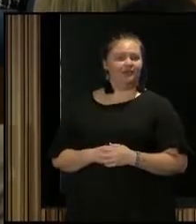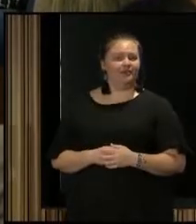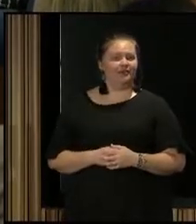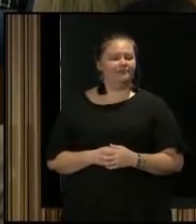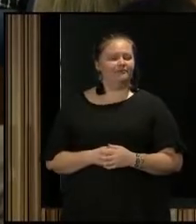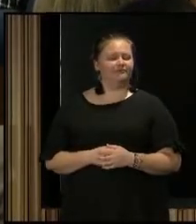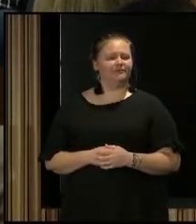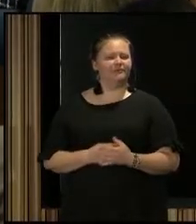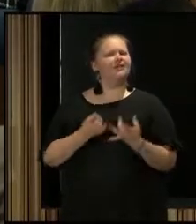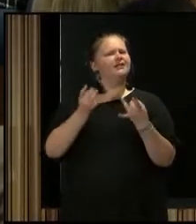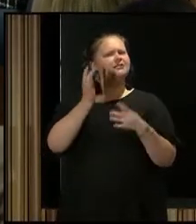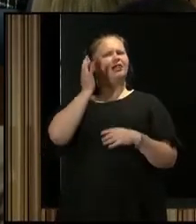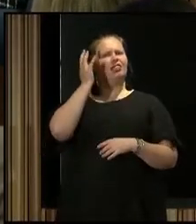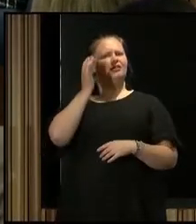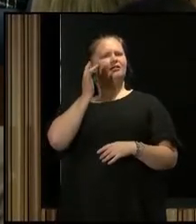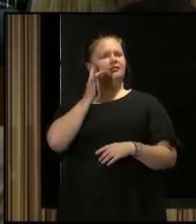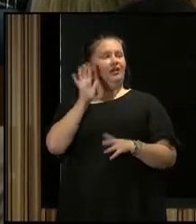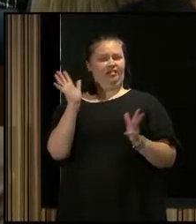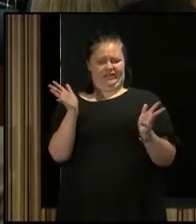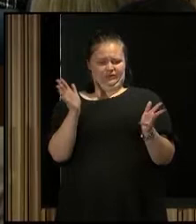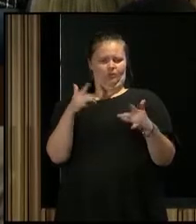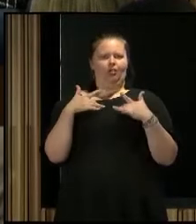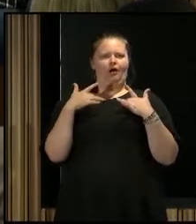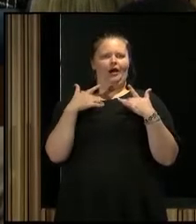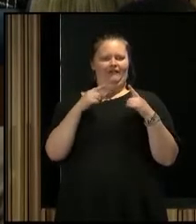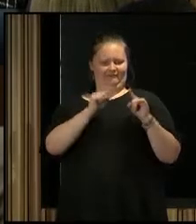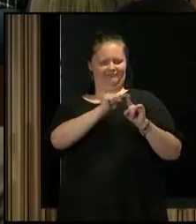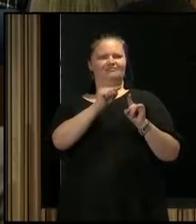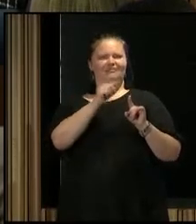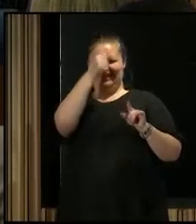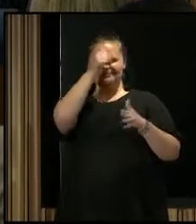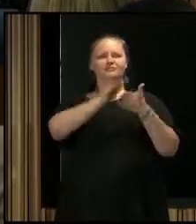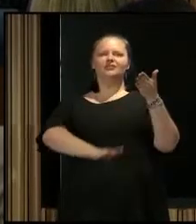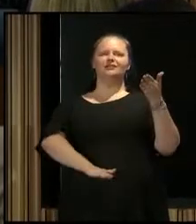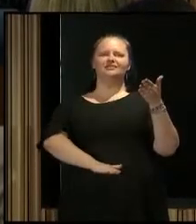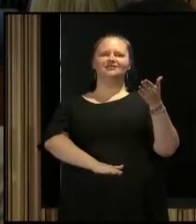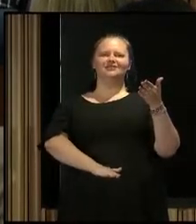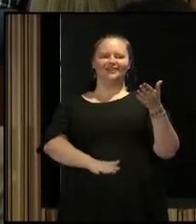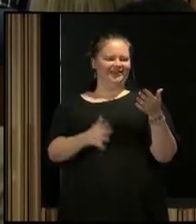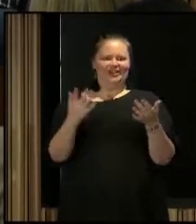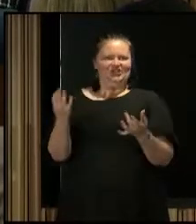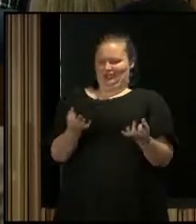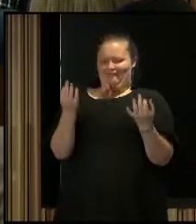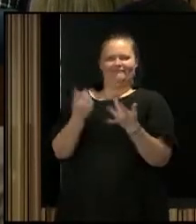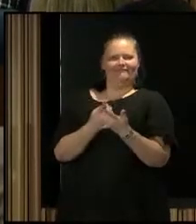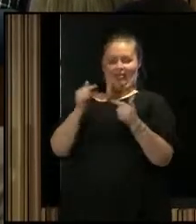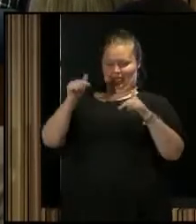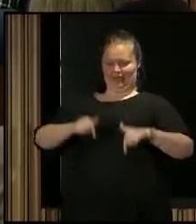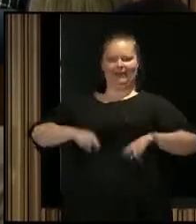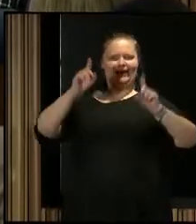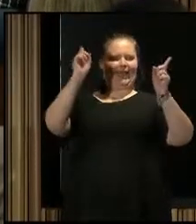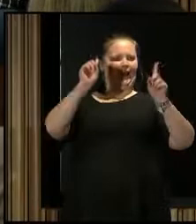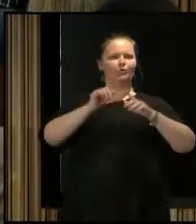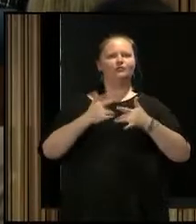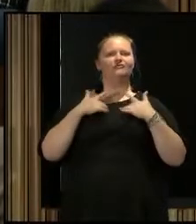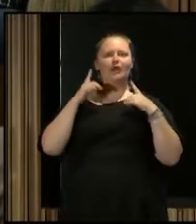but start thinking about that. That's all life is an experience. Yeah. Like, there is literally nothing else. Just this moment. What do you feel right now? That's the only